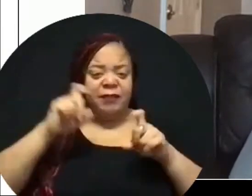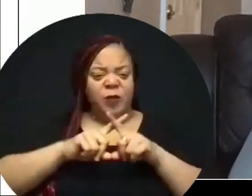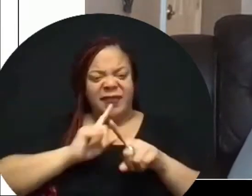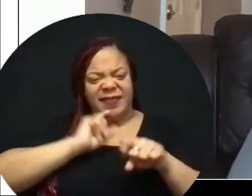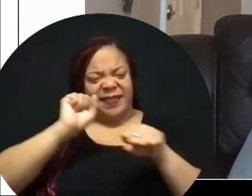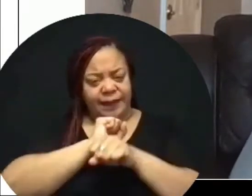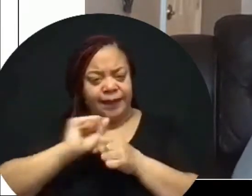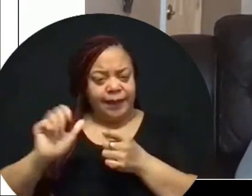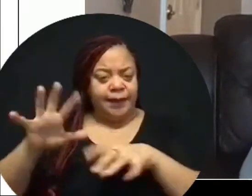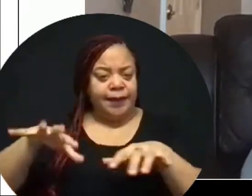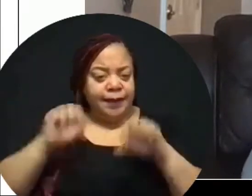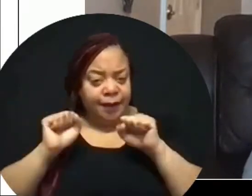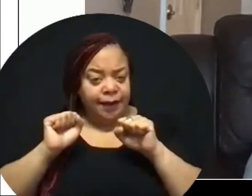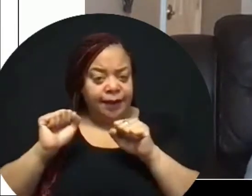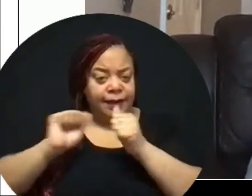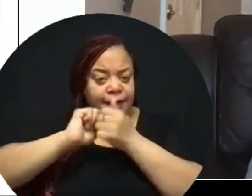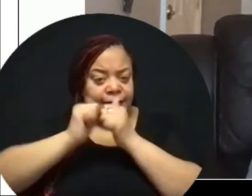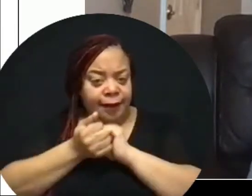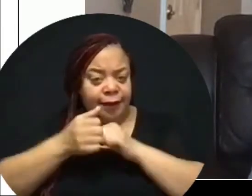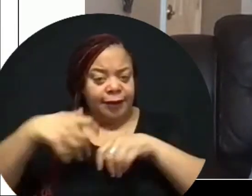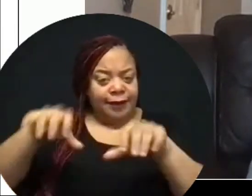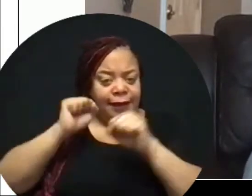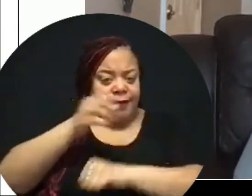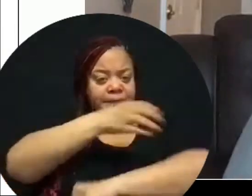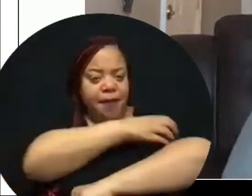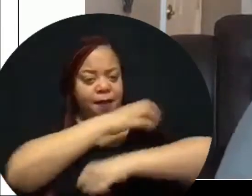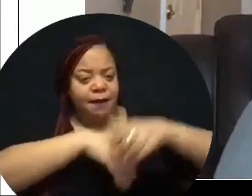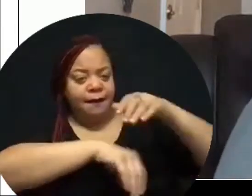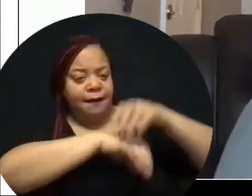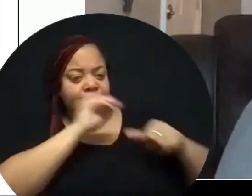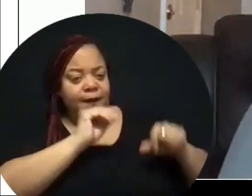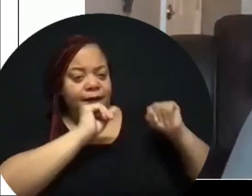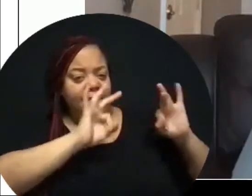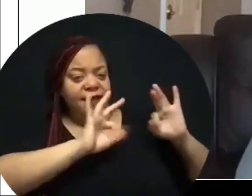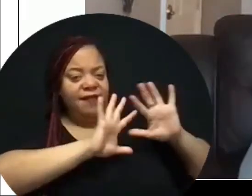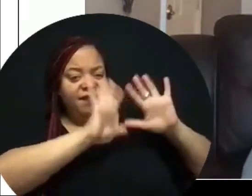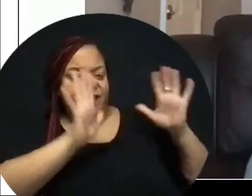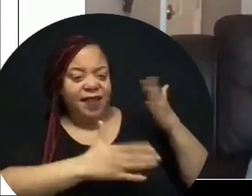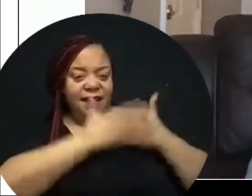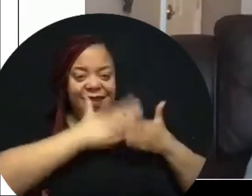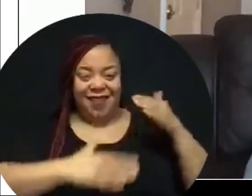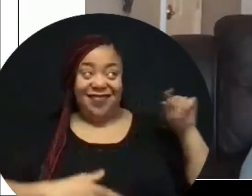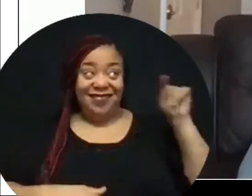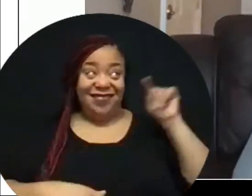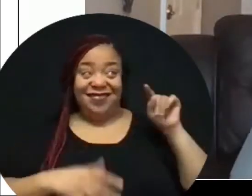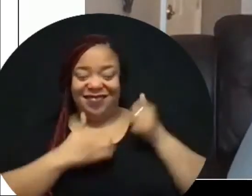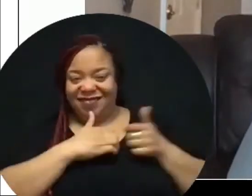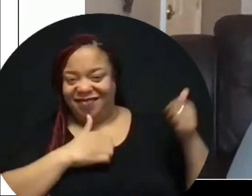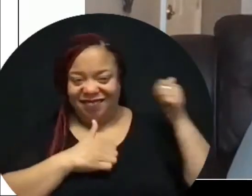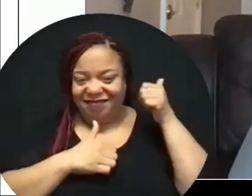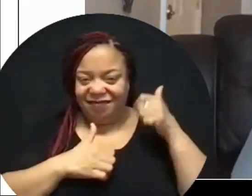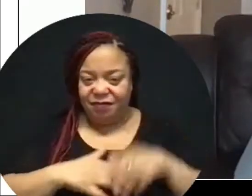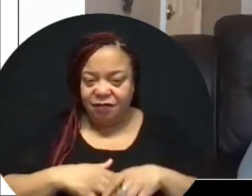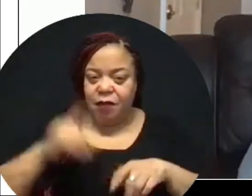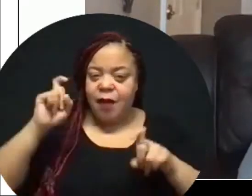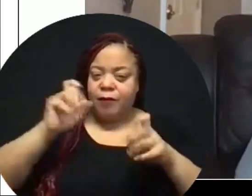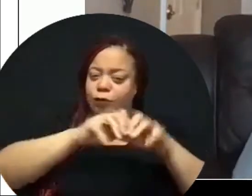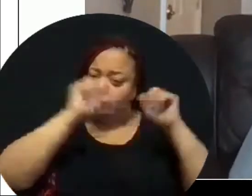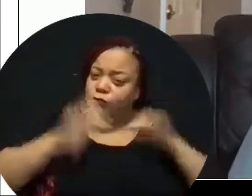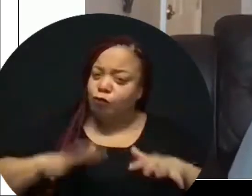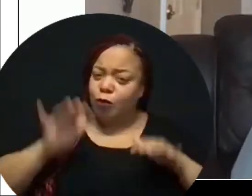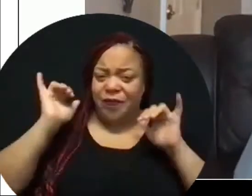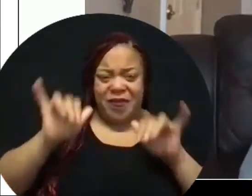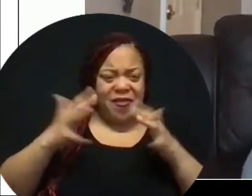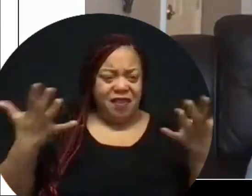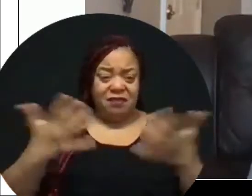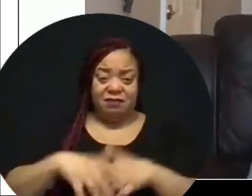them where they're actually beneficial. But it will never be enough unless we take material action, right? Material action can look in a million different ways,